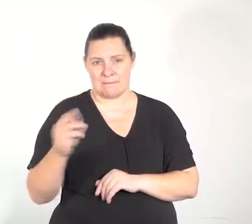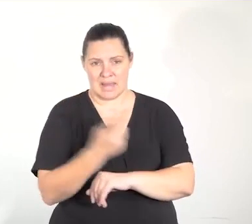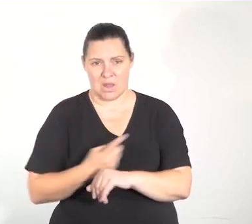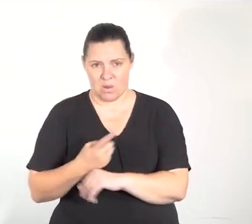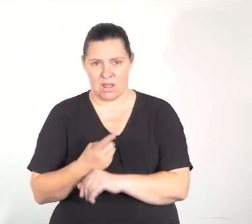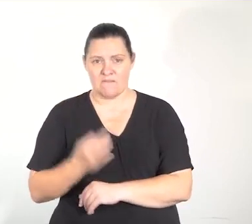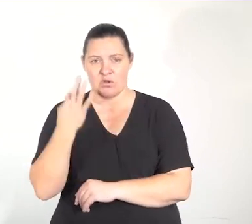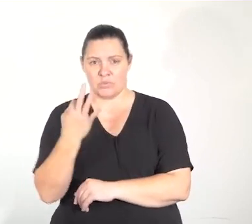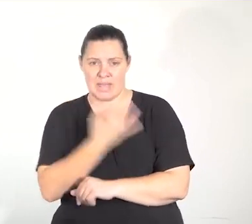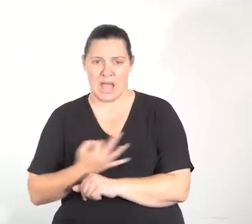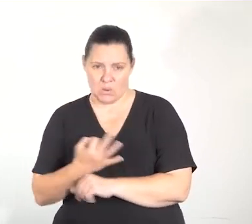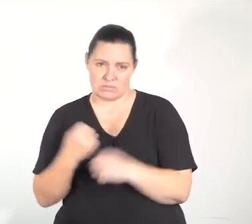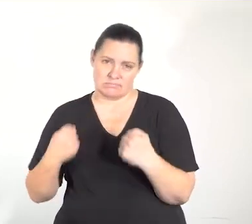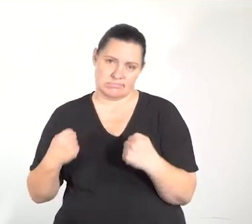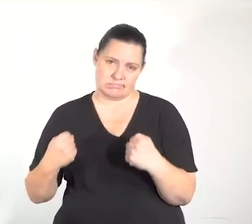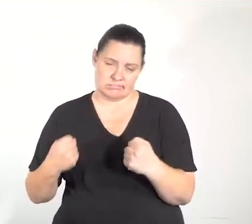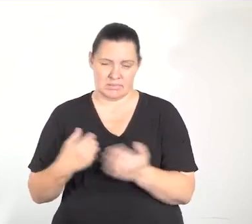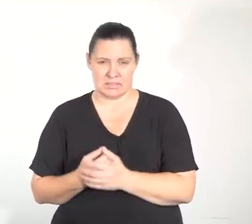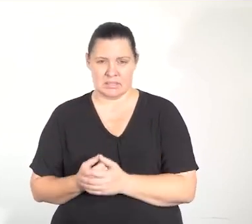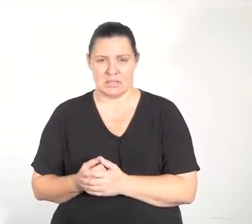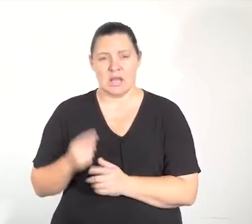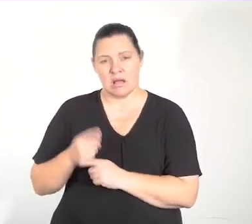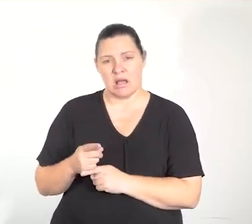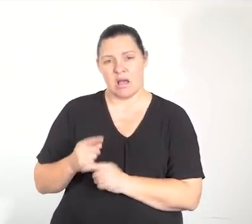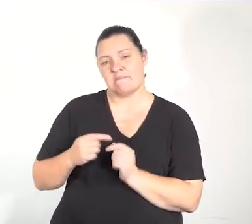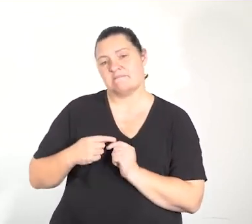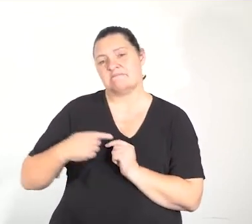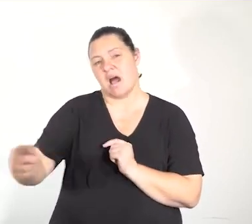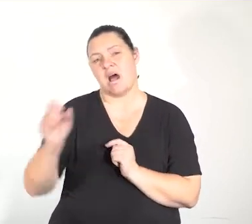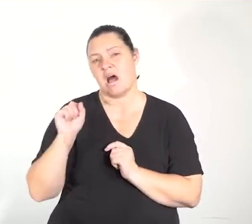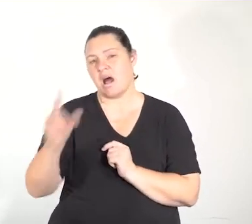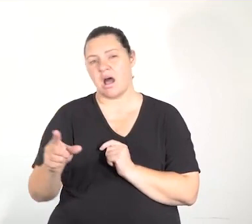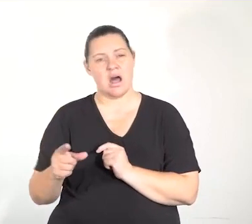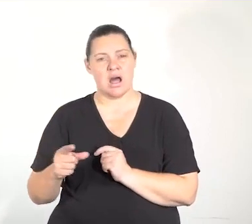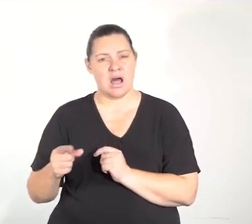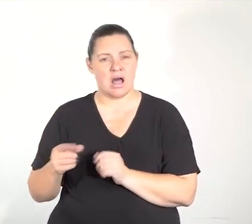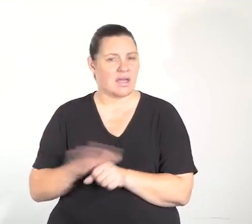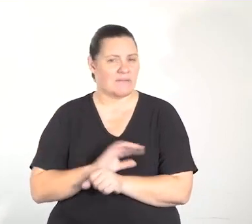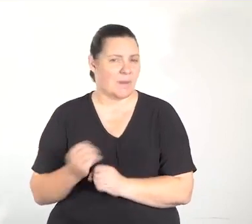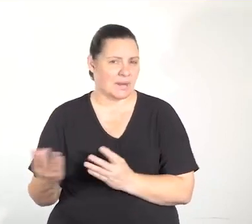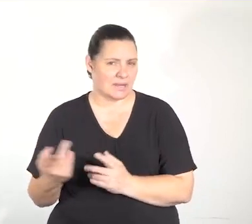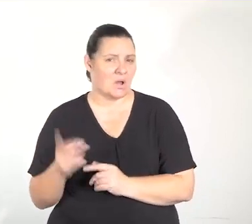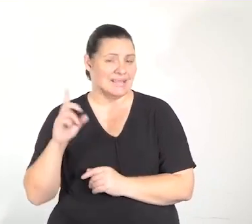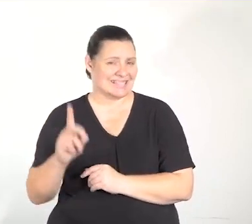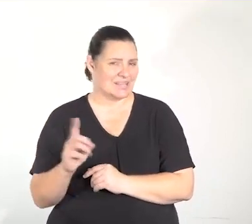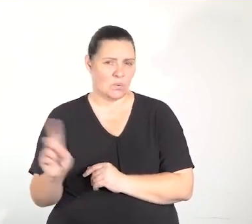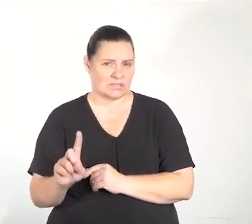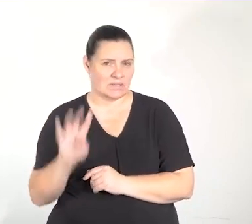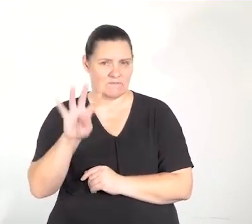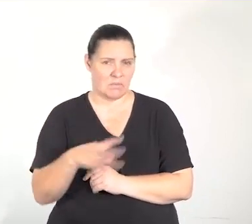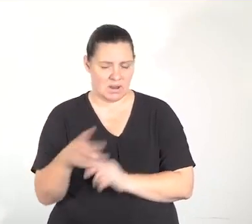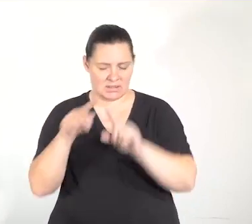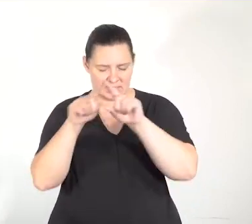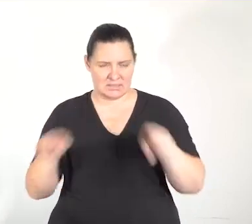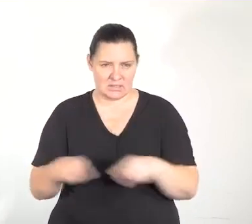per hour for 3 hours. What distance did the car travel? Do you know the formula for distance? There's